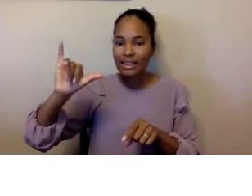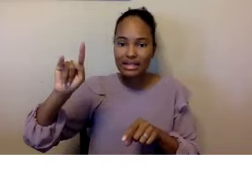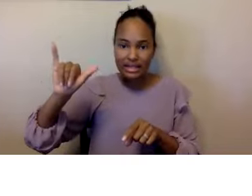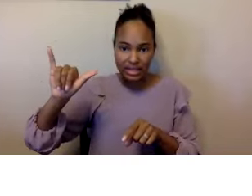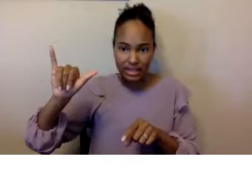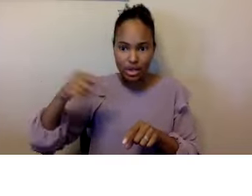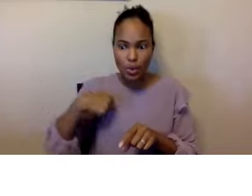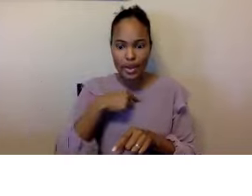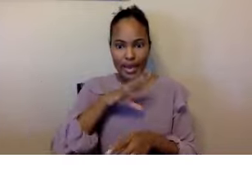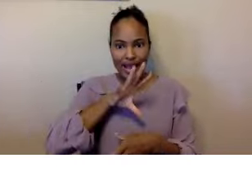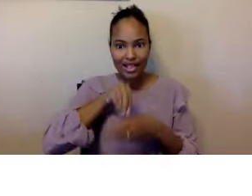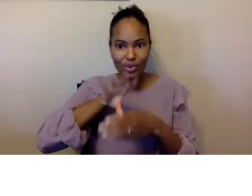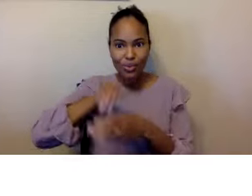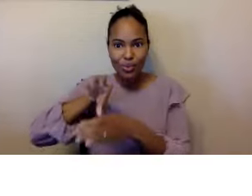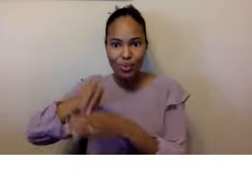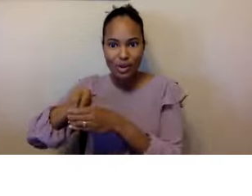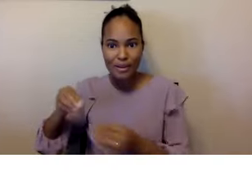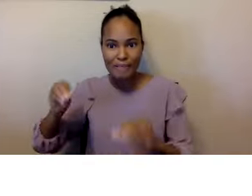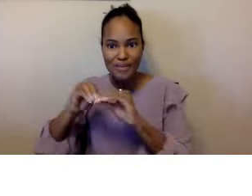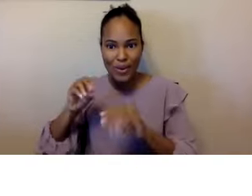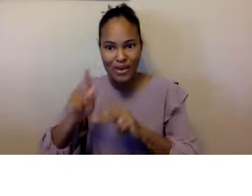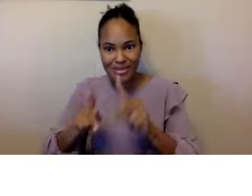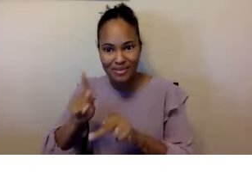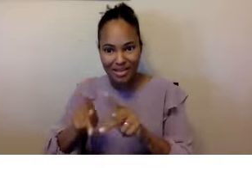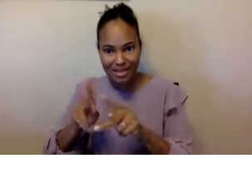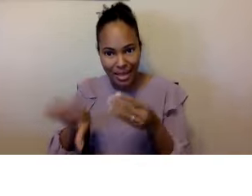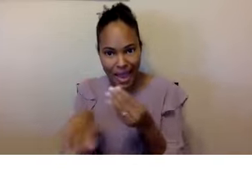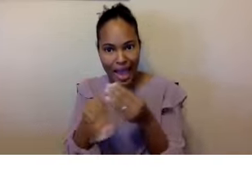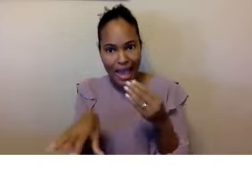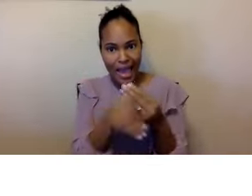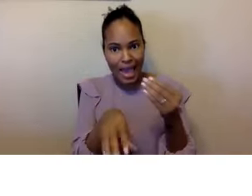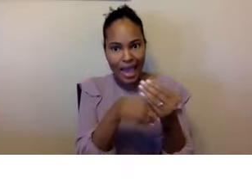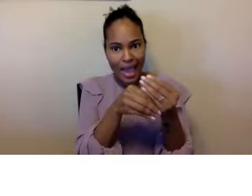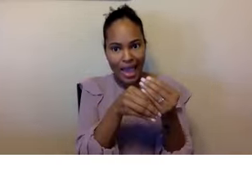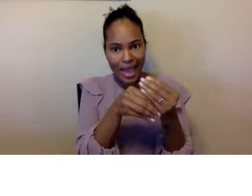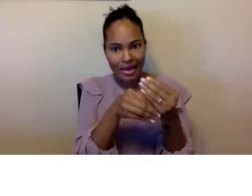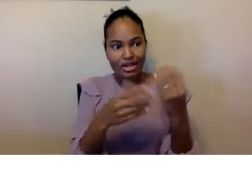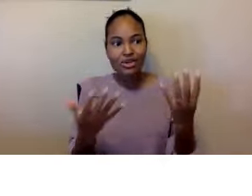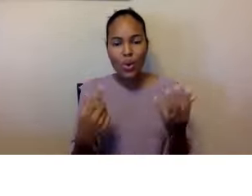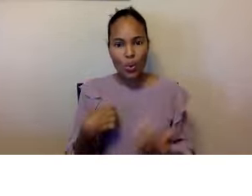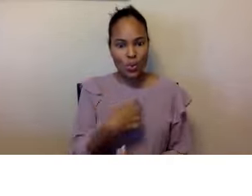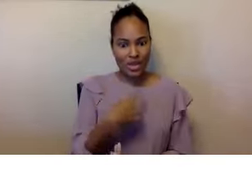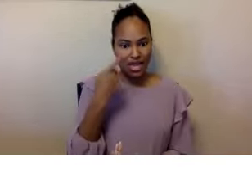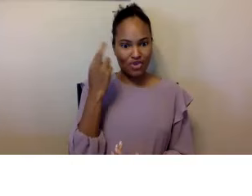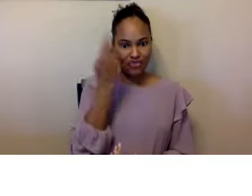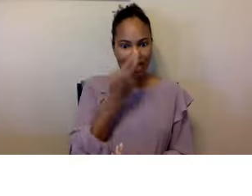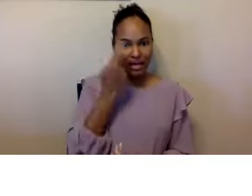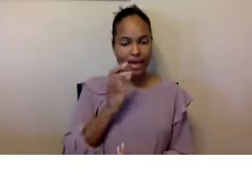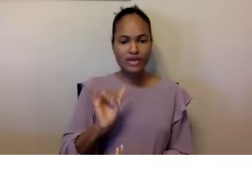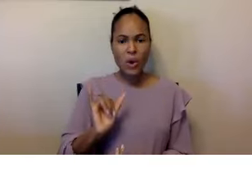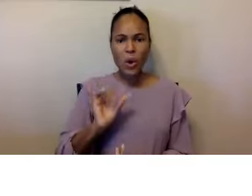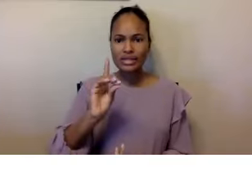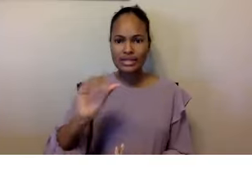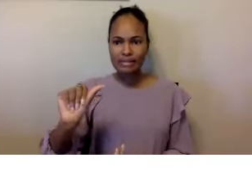because we realize that disability touches people in many different ways, and